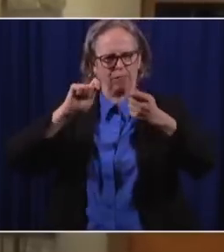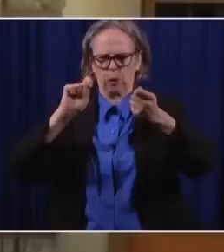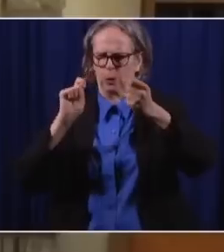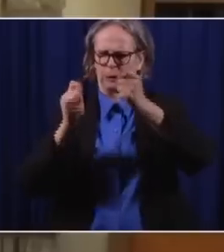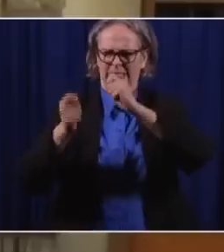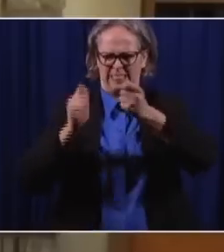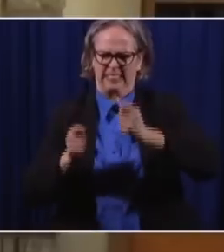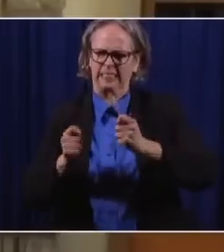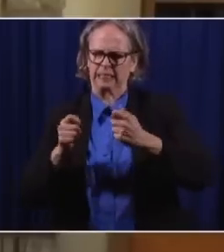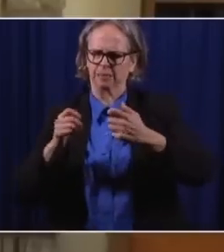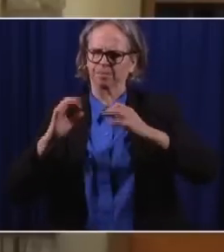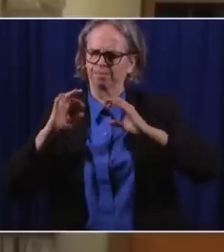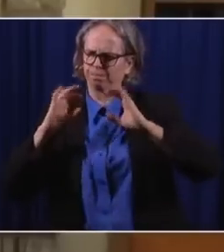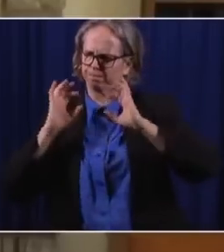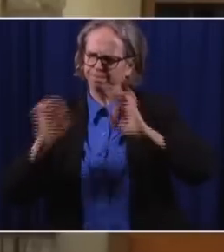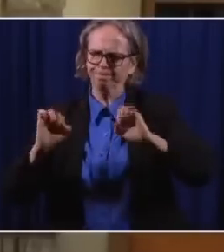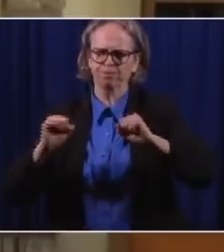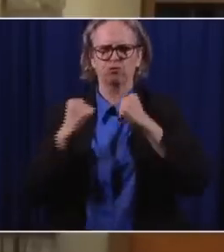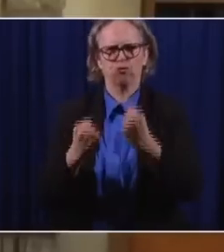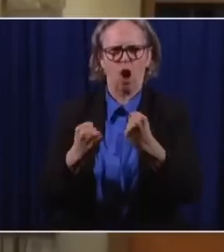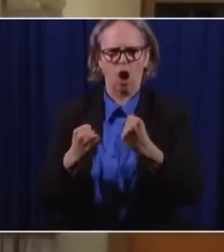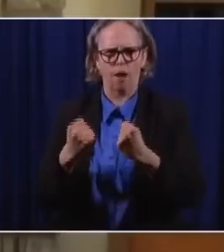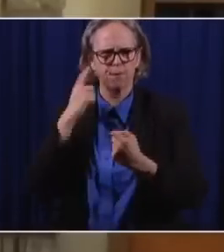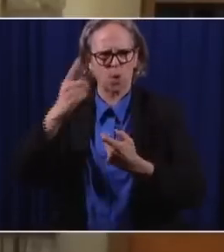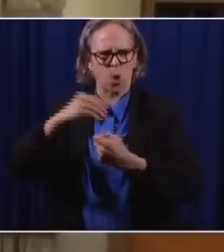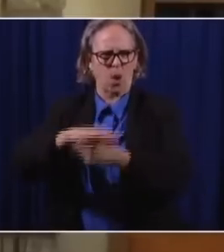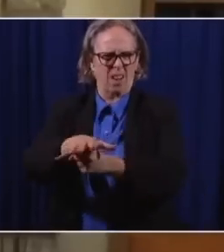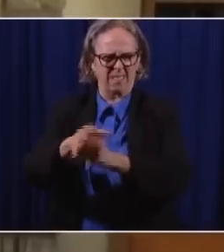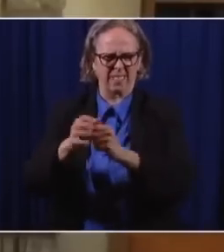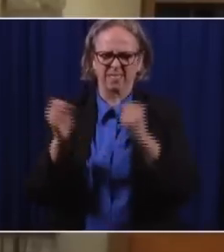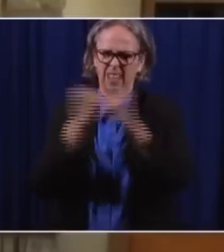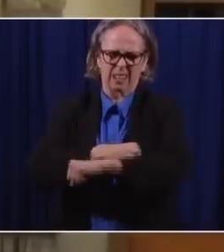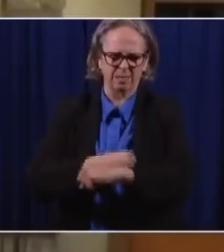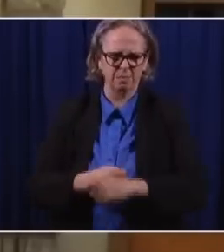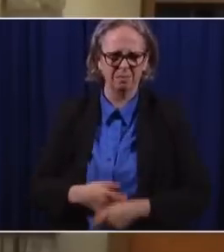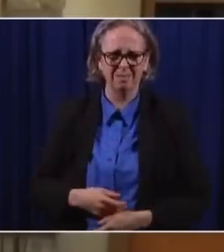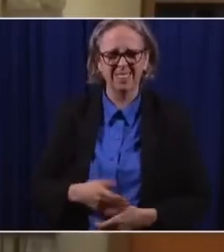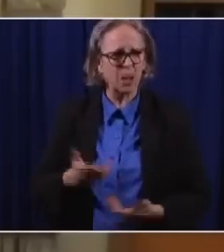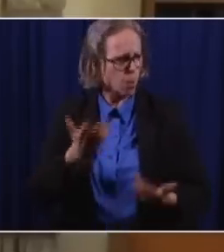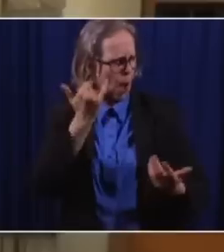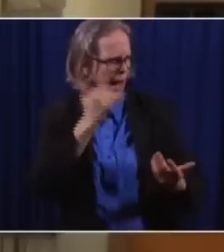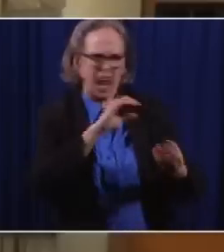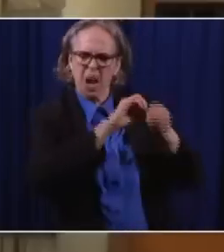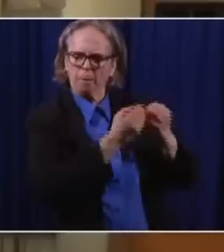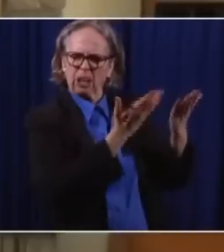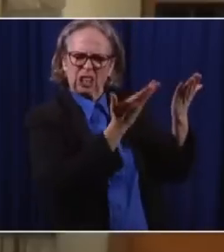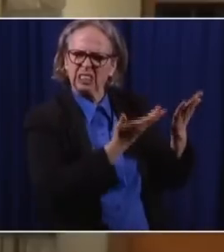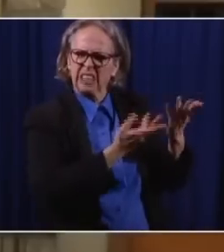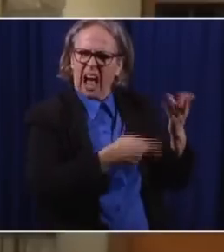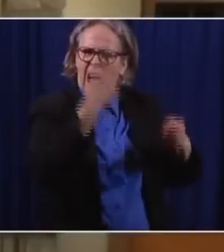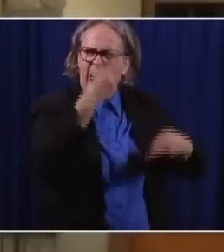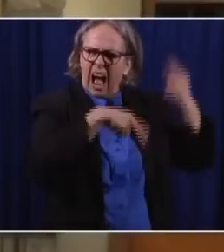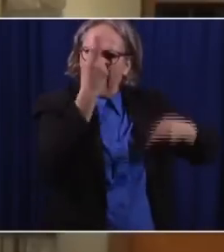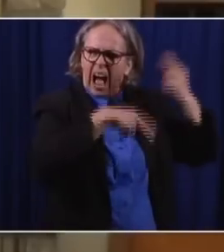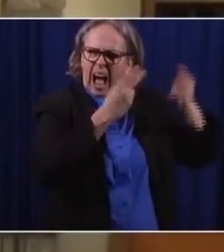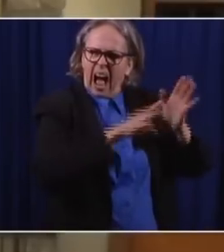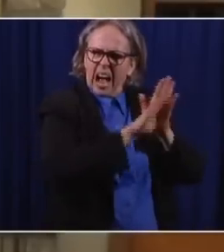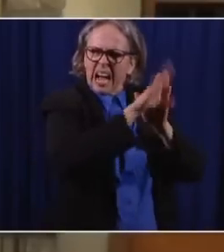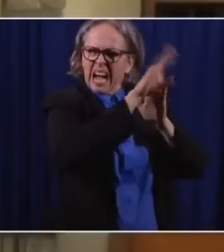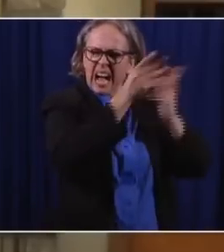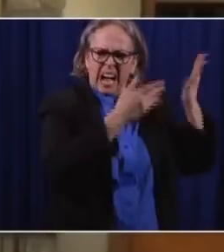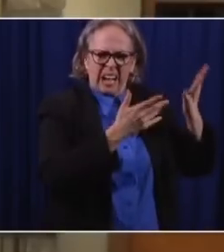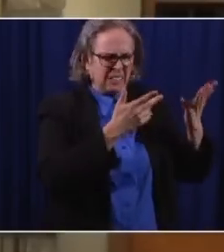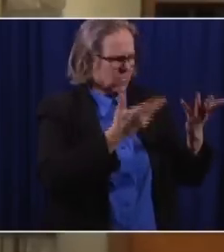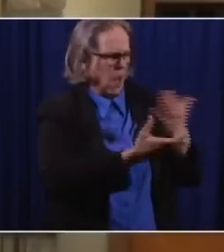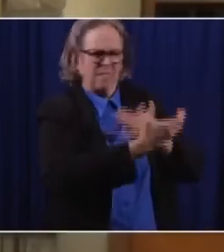As you can see from the numbers, we are now at a critical juncture in our fight against the virus. Cases